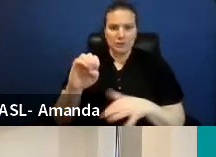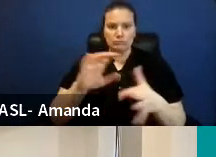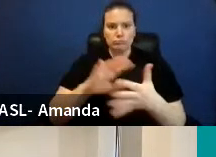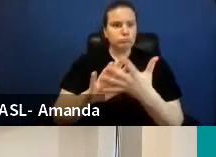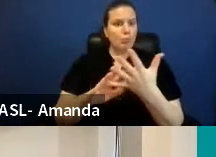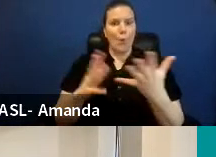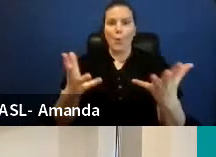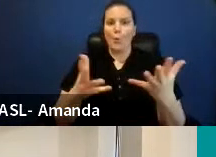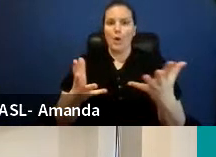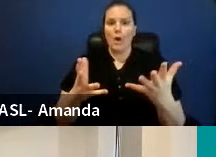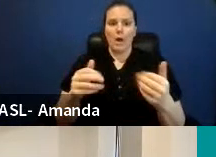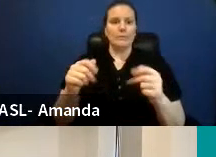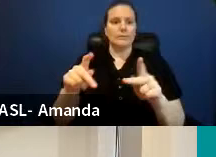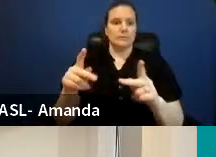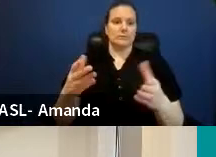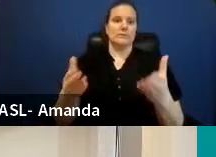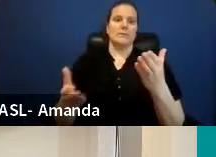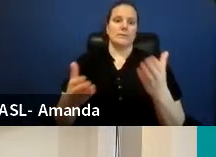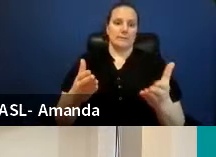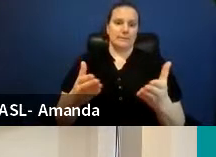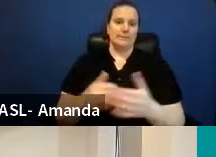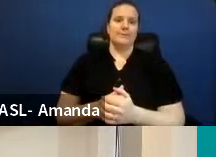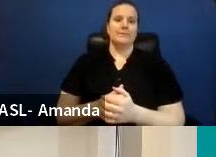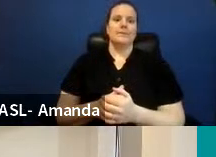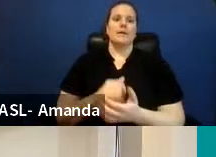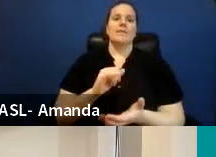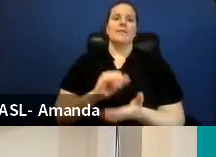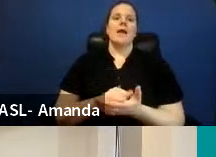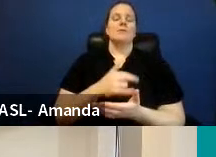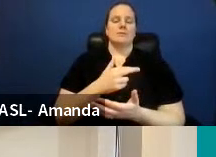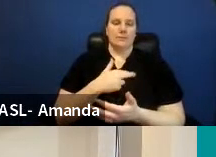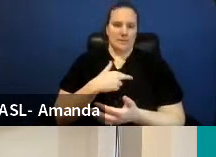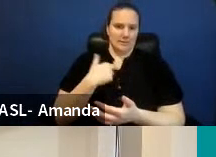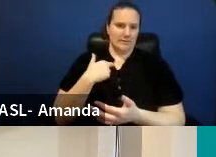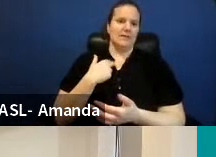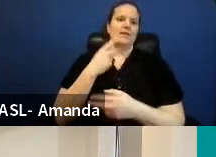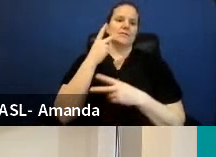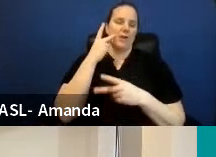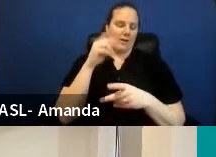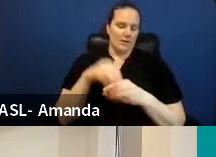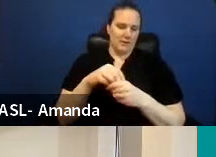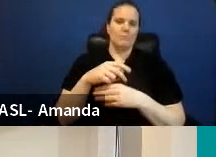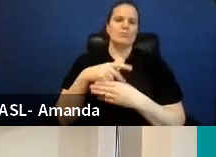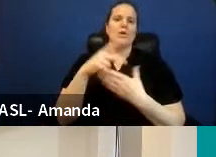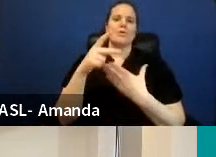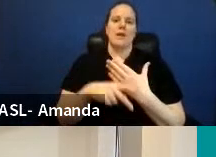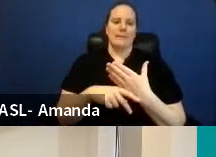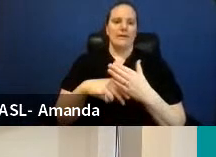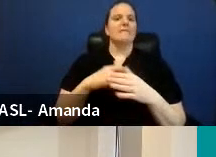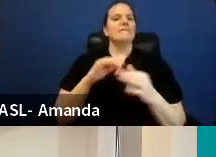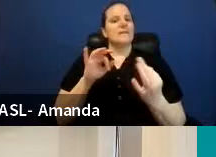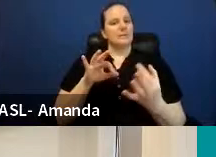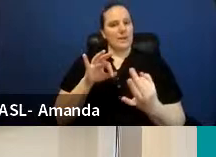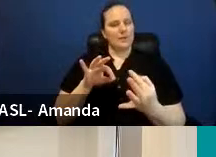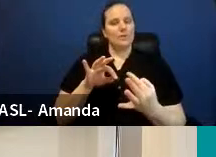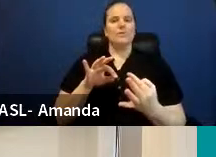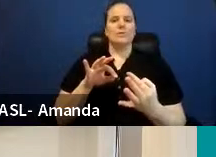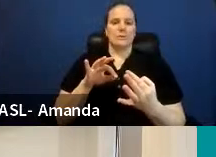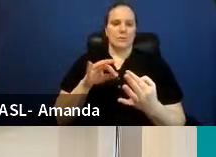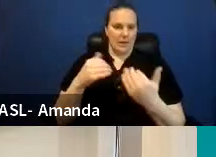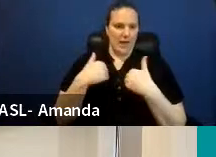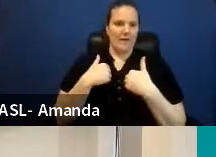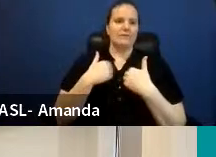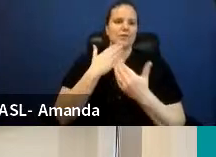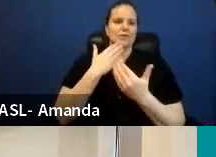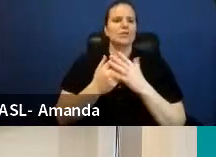those opportunities might be, what risks they saw in the program, and feedback they may have. So we had really good dialogue